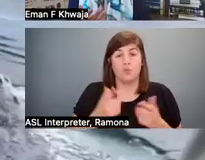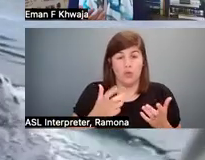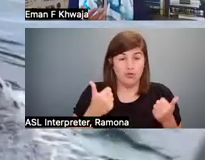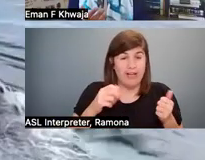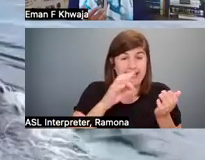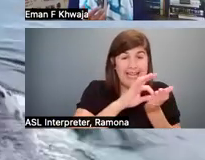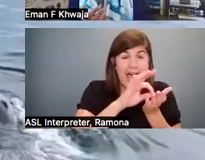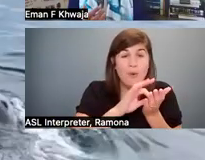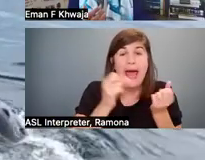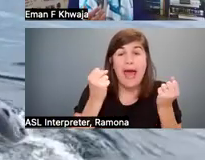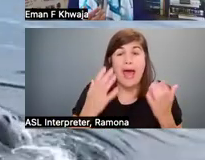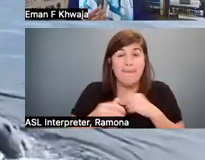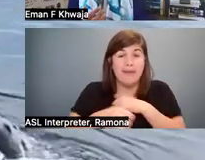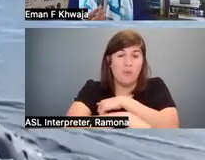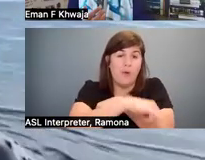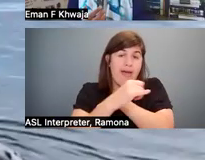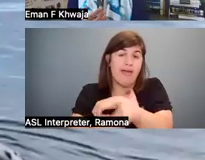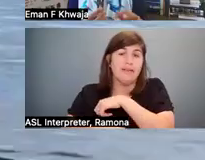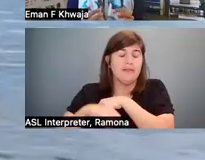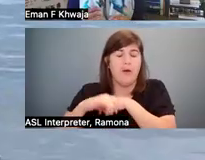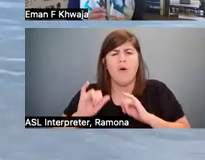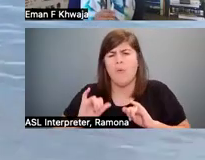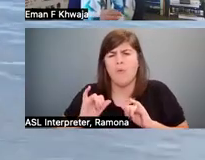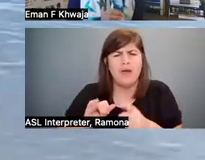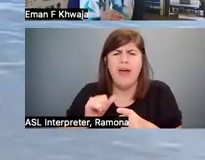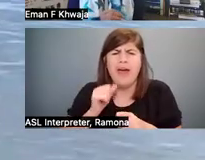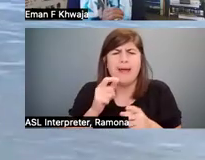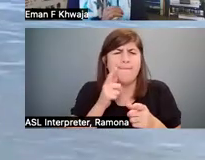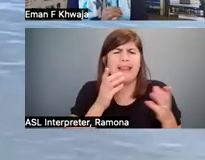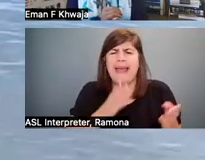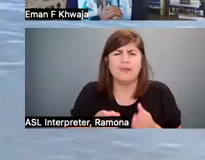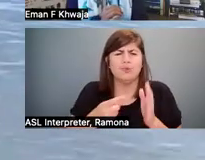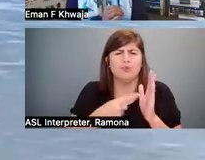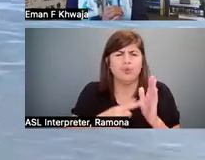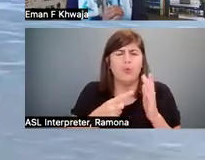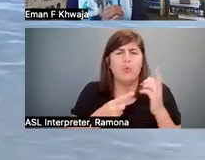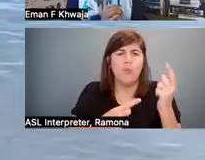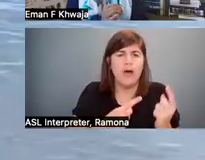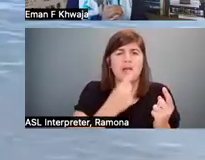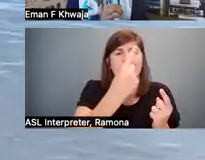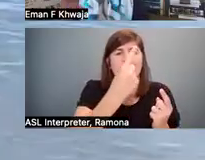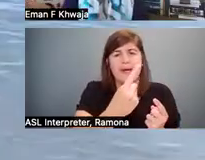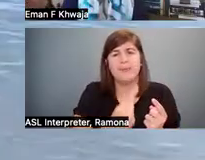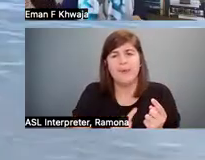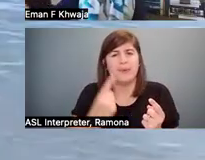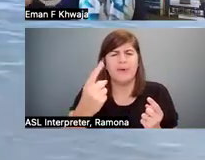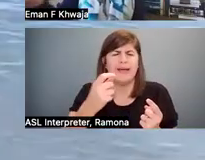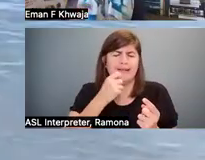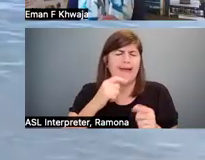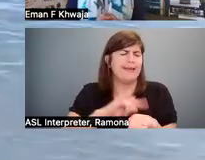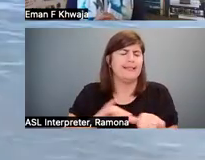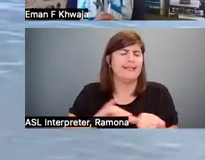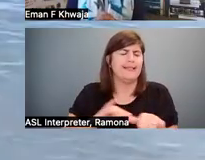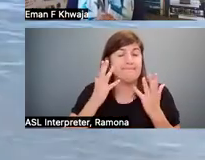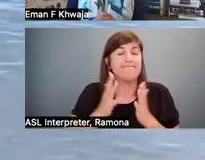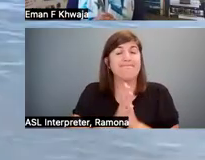many whales there are, wow, everything is going. Okay, this is not how I had it planned. But in this video, there are a group